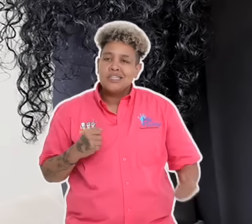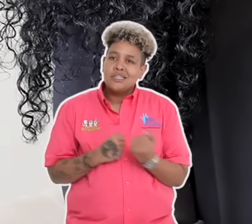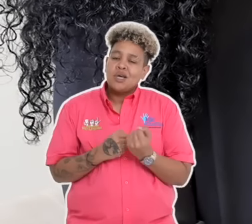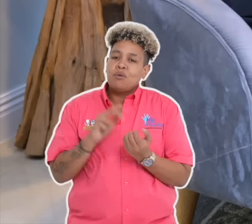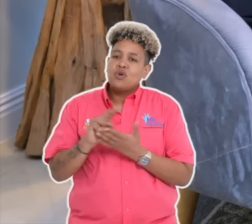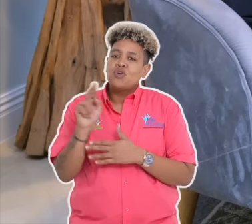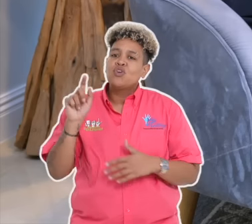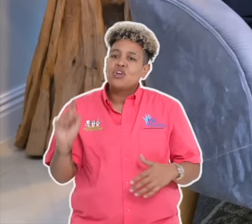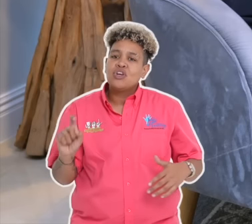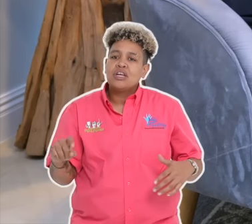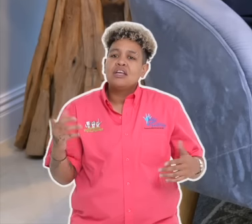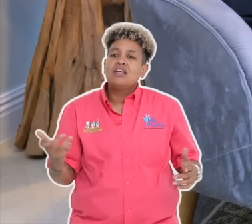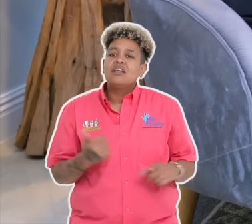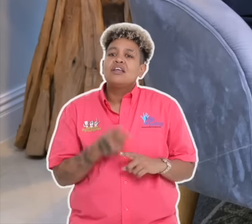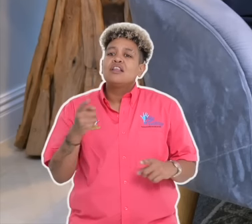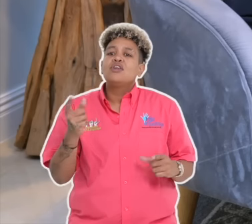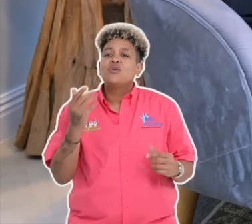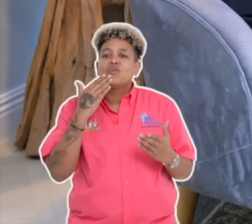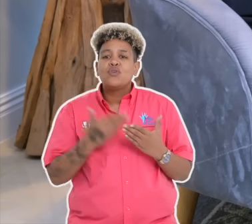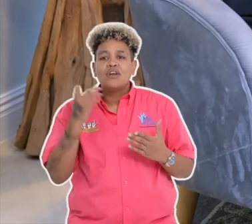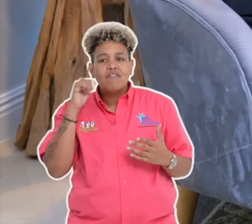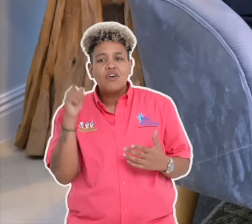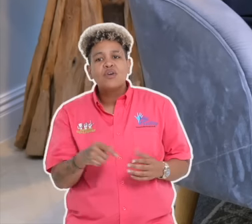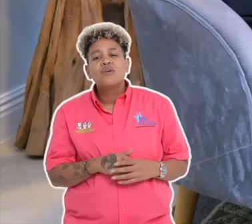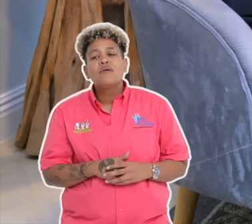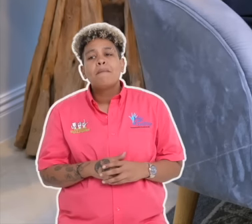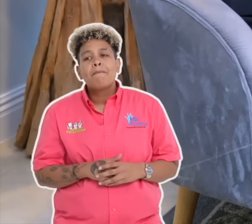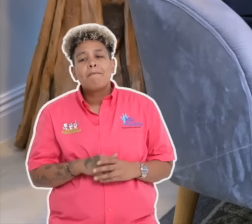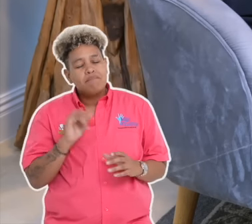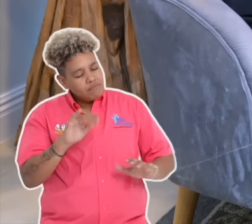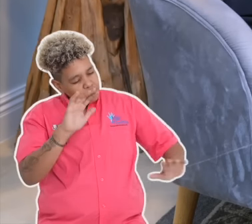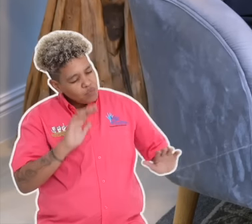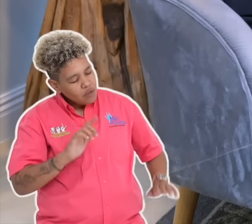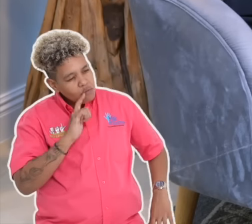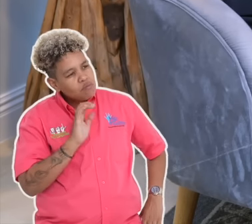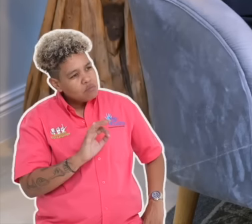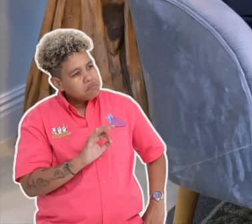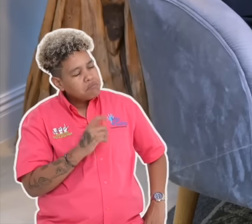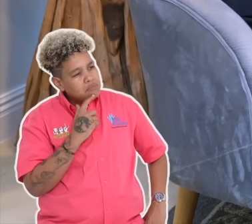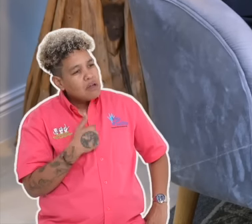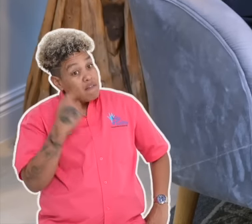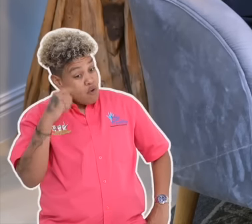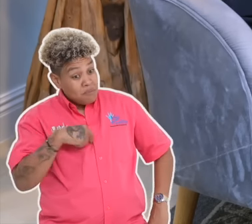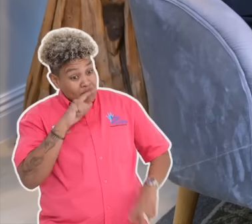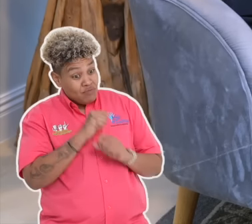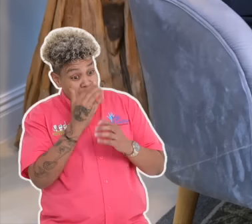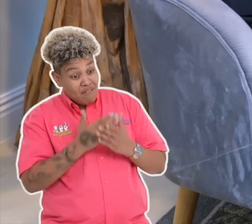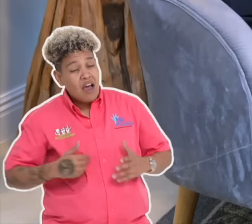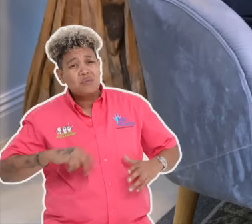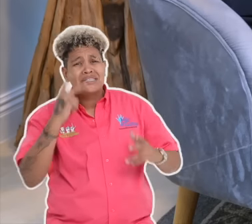support our university the way that you should if they do greatness for you. That is absolutely wonderful. I think for